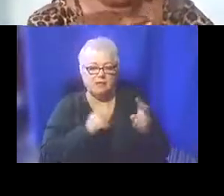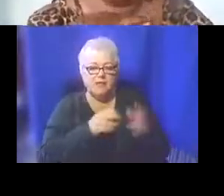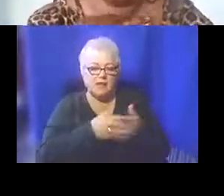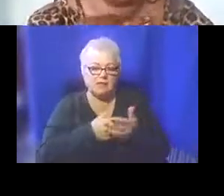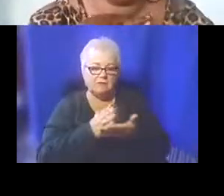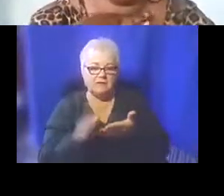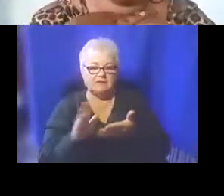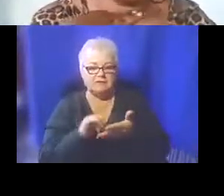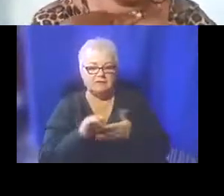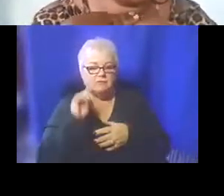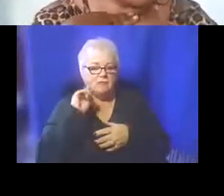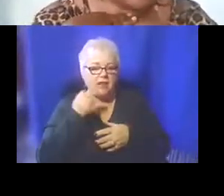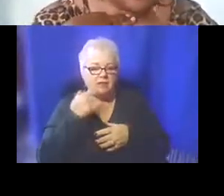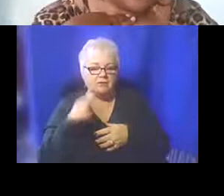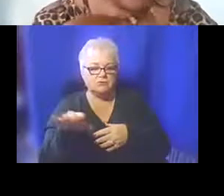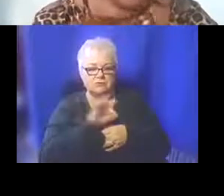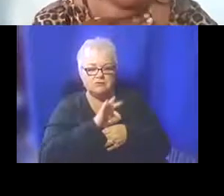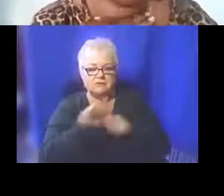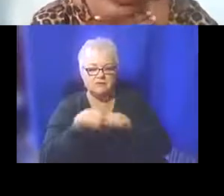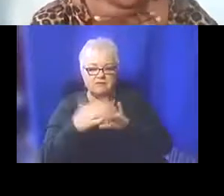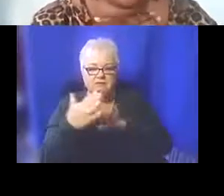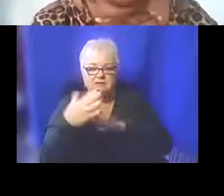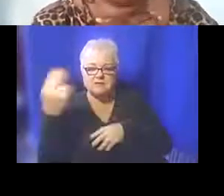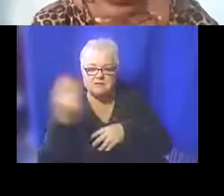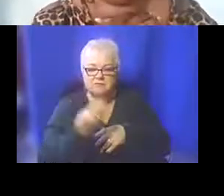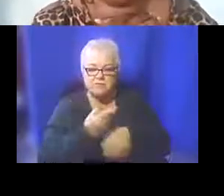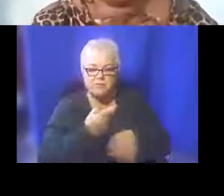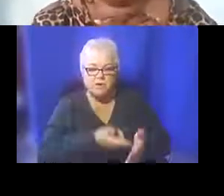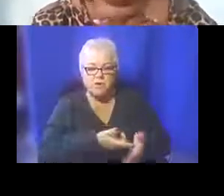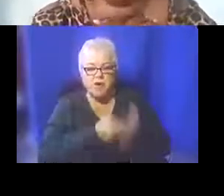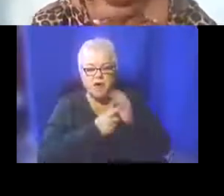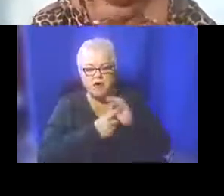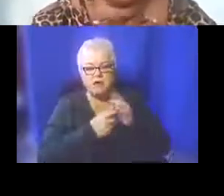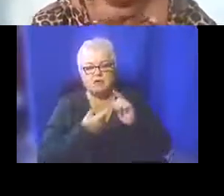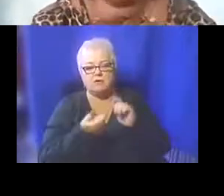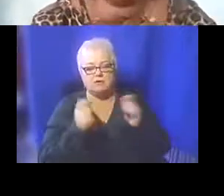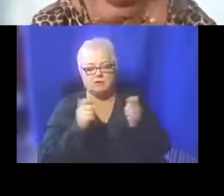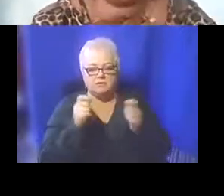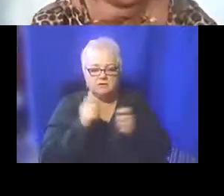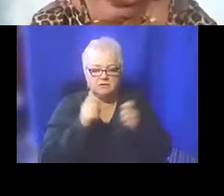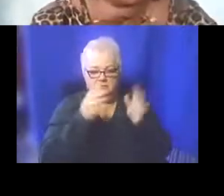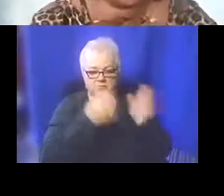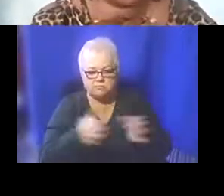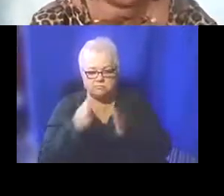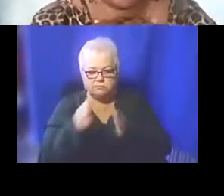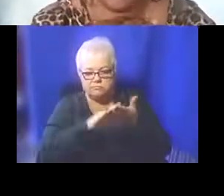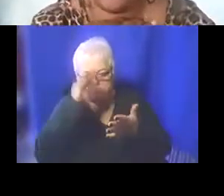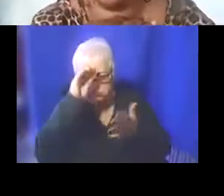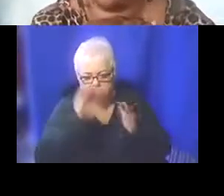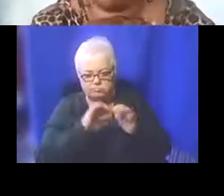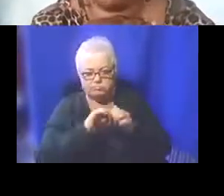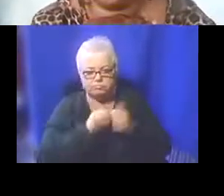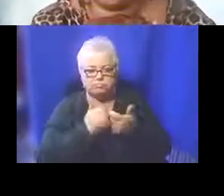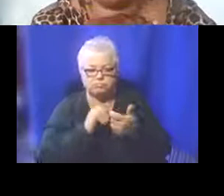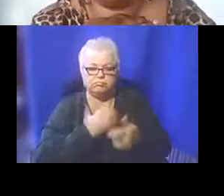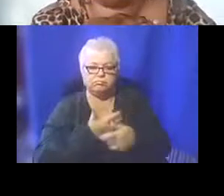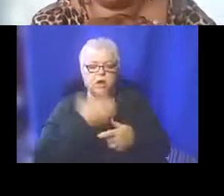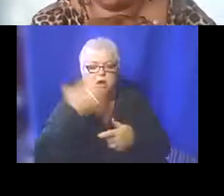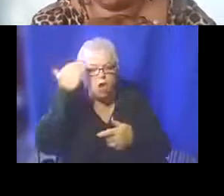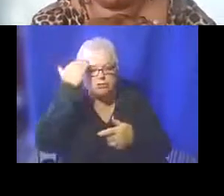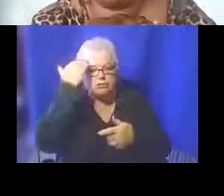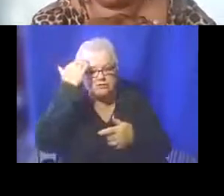is a radical choice in the face of history, requiring a radical reorientation of our consciousness." And so we